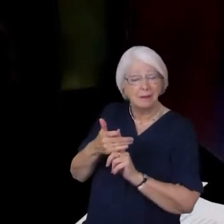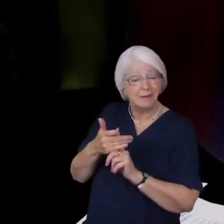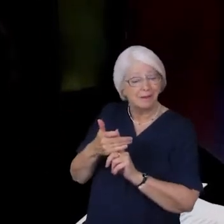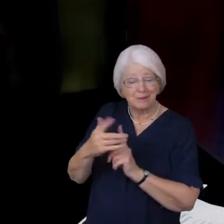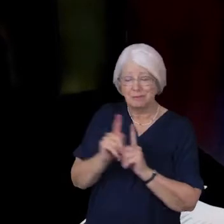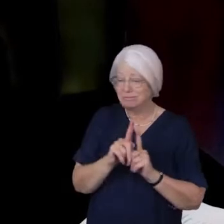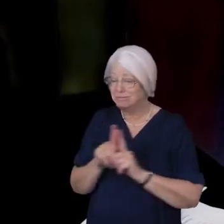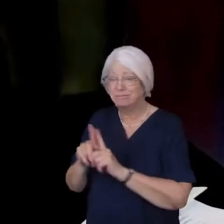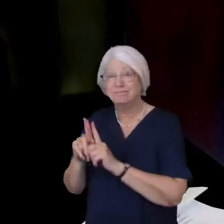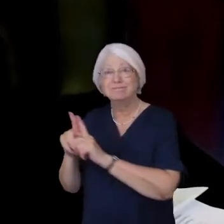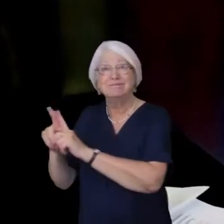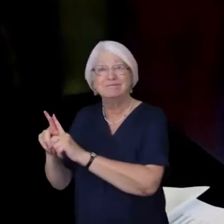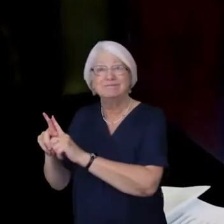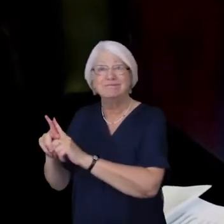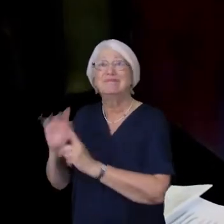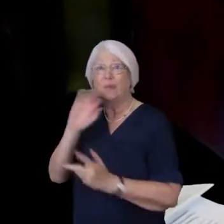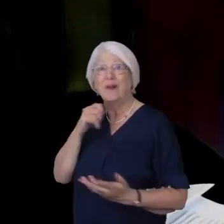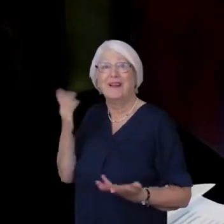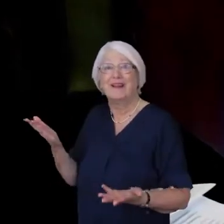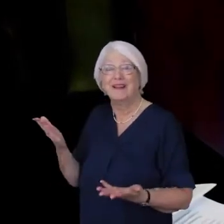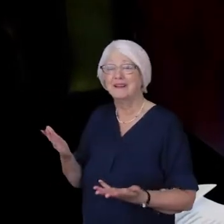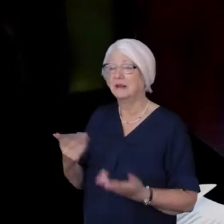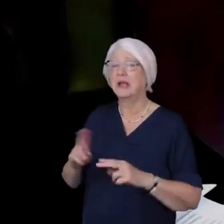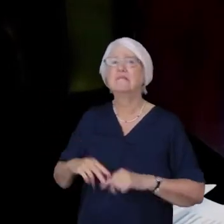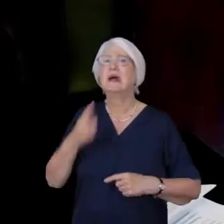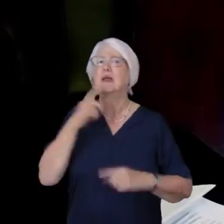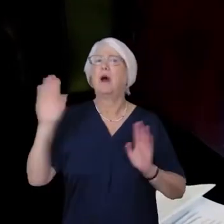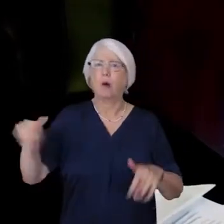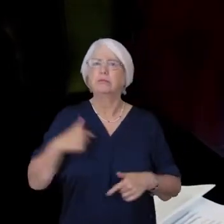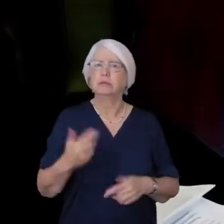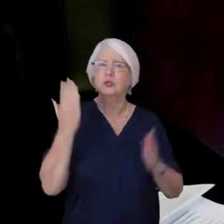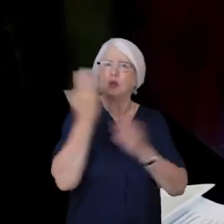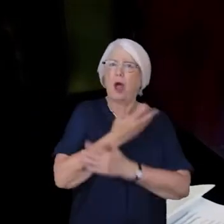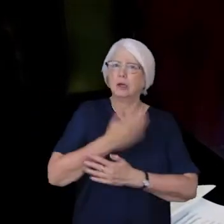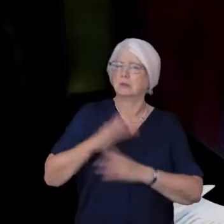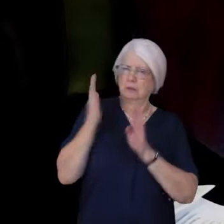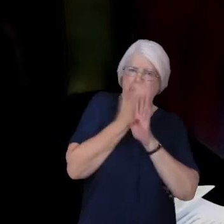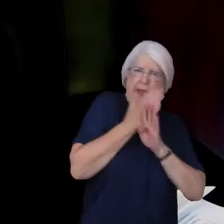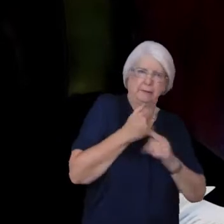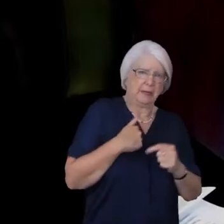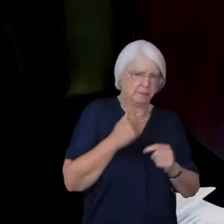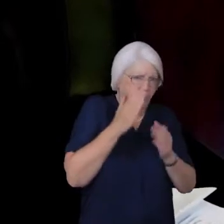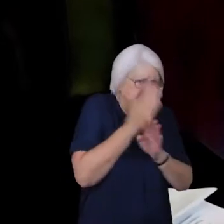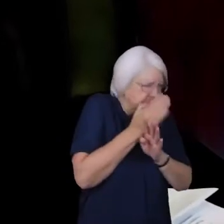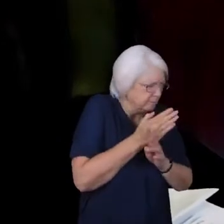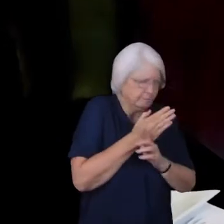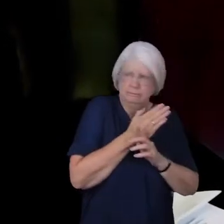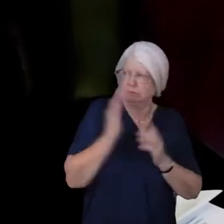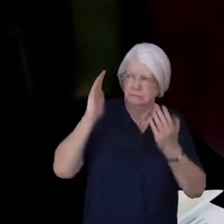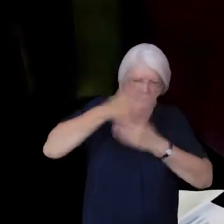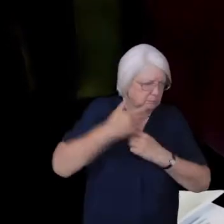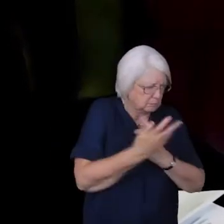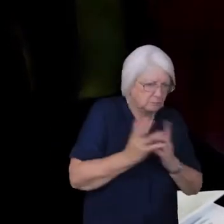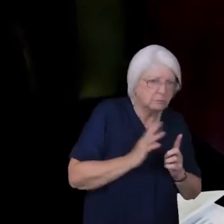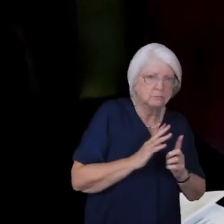your right hand will hold me fast. If I say a story of the darkness will hide me, and the light become light around me,